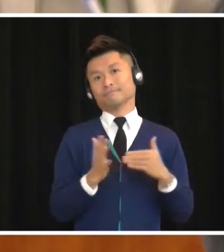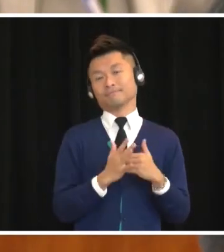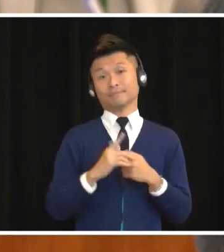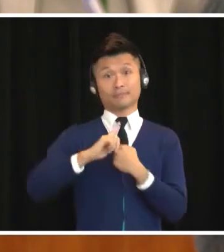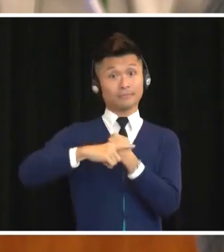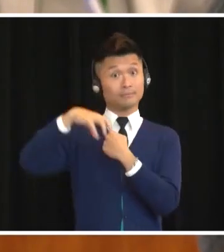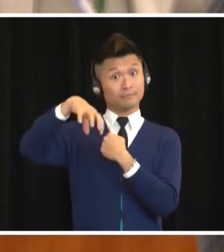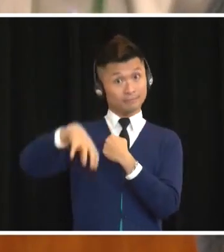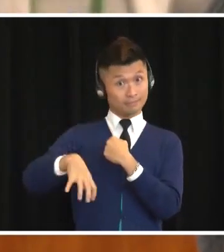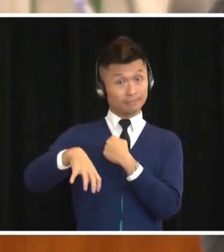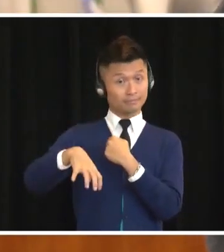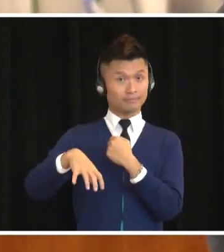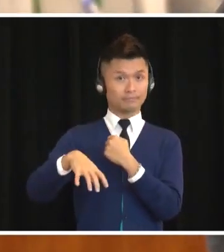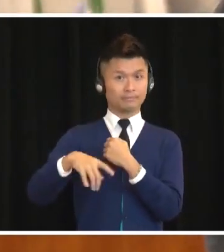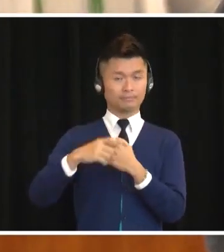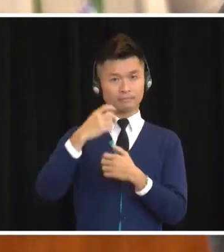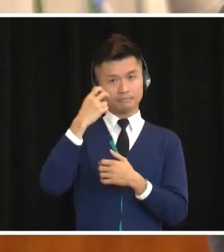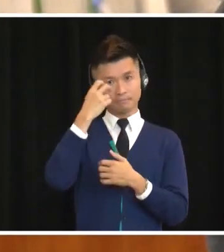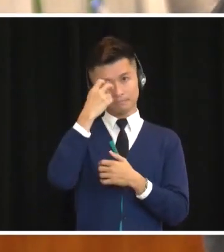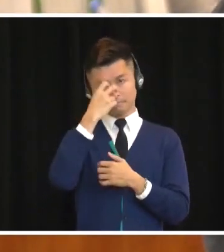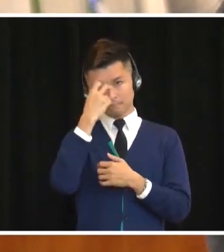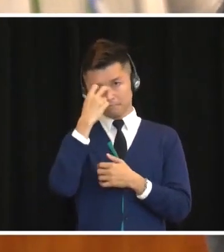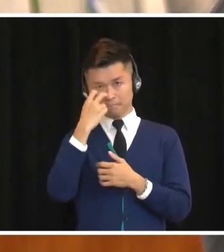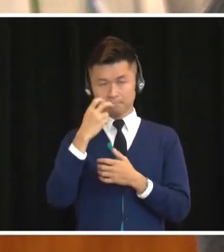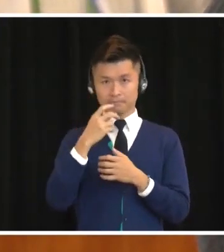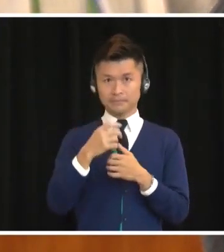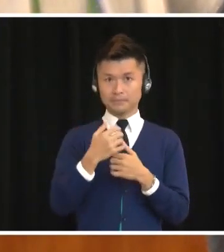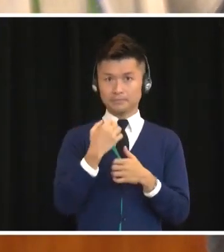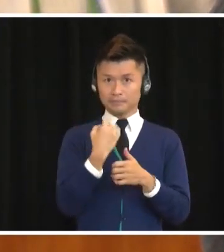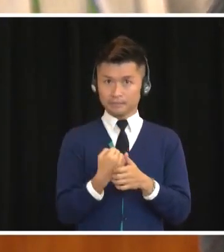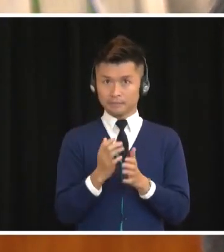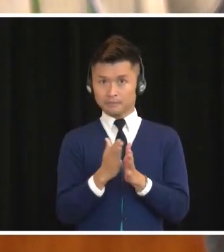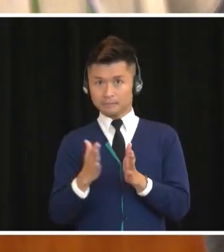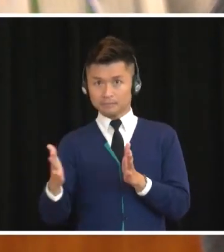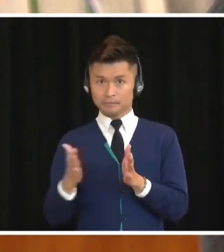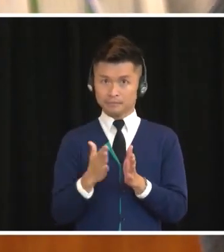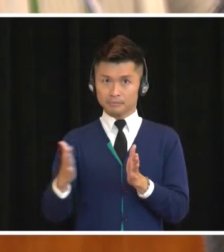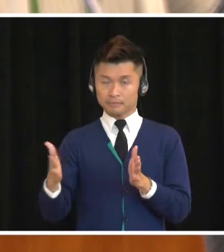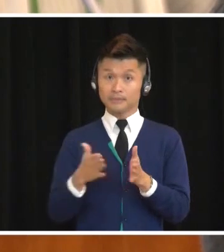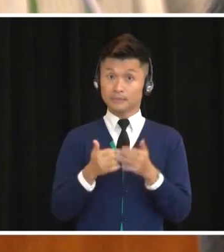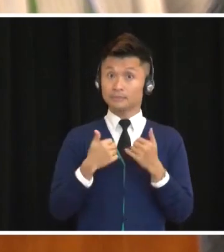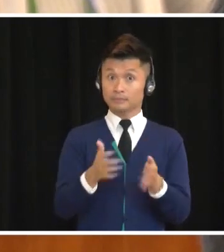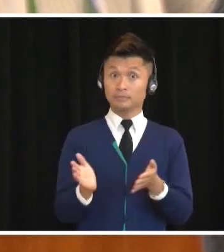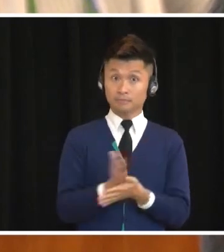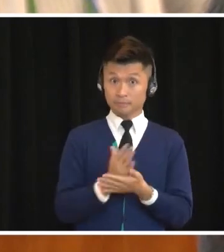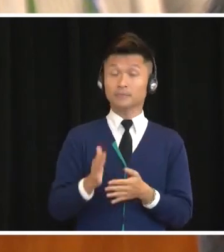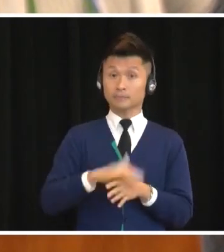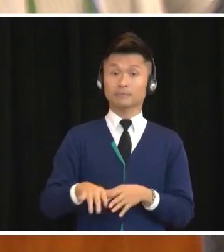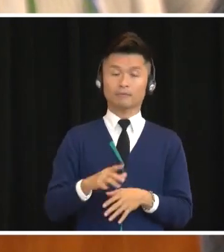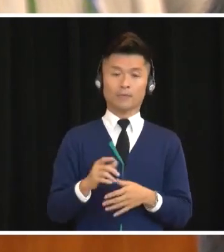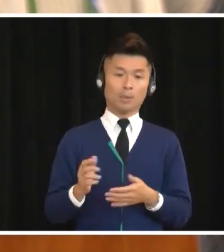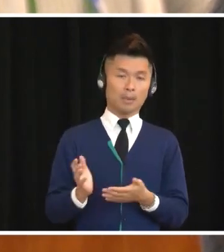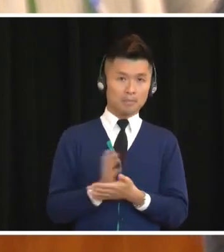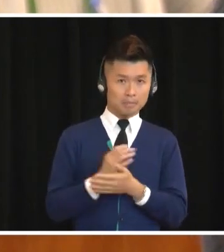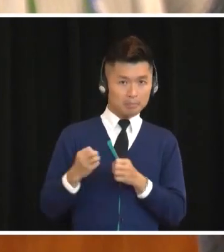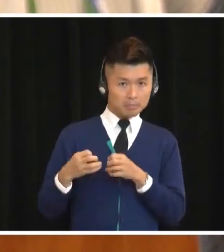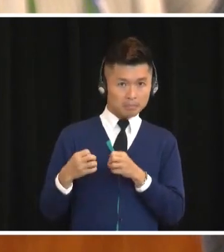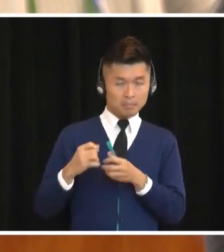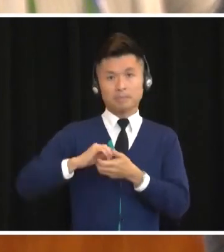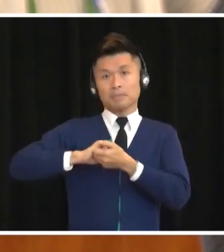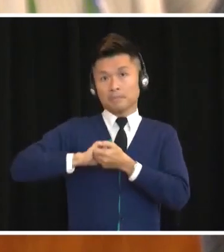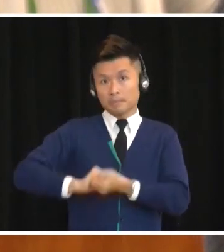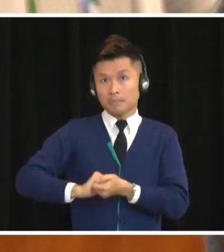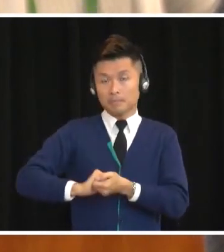So I talk about the periods already, and do the judges review the necessity for